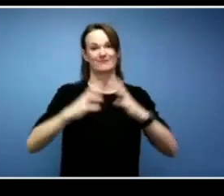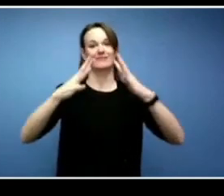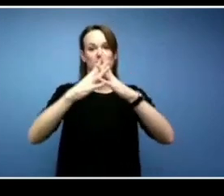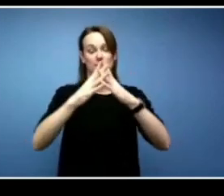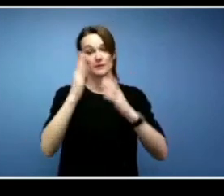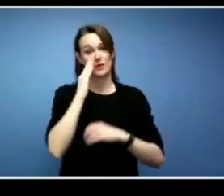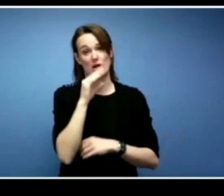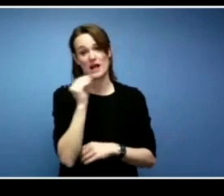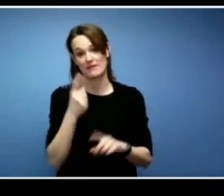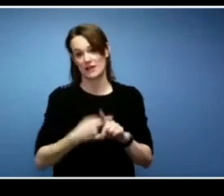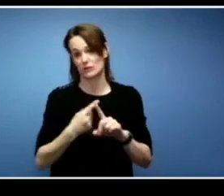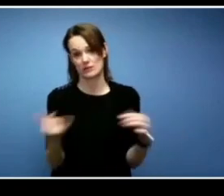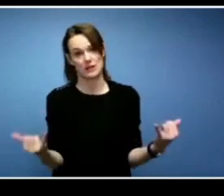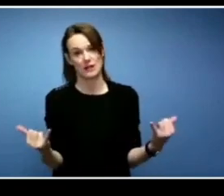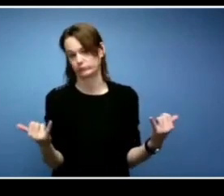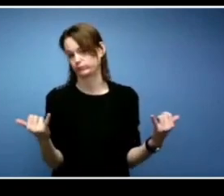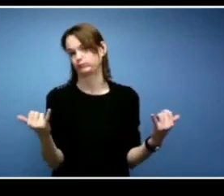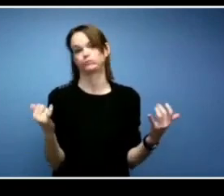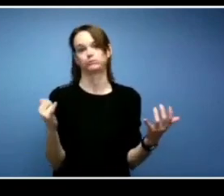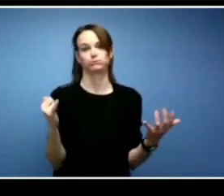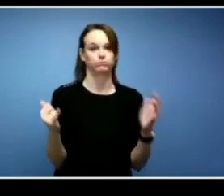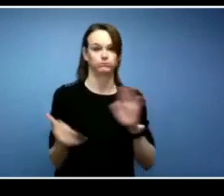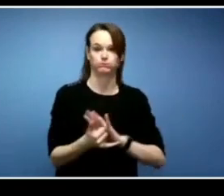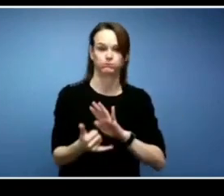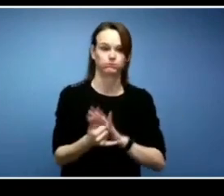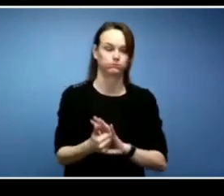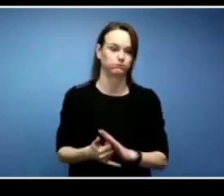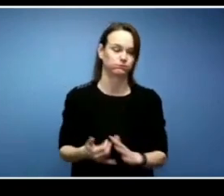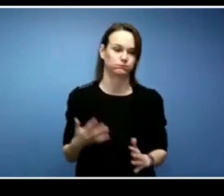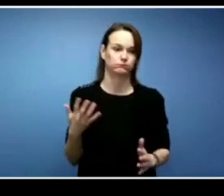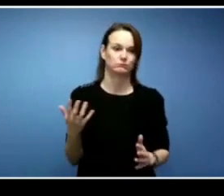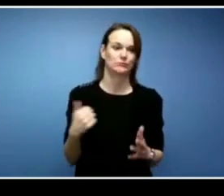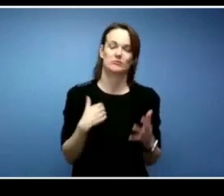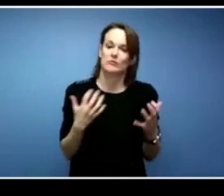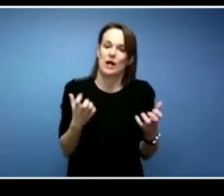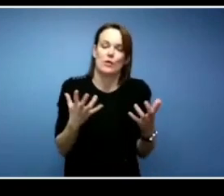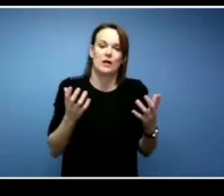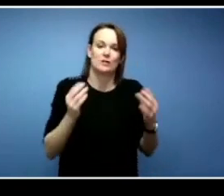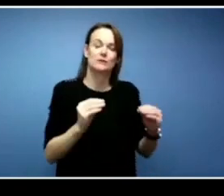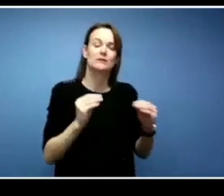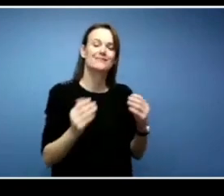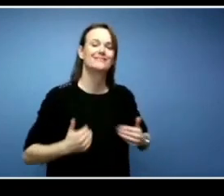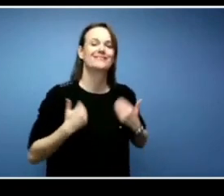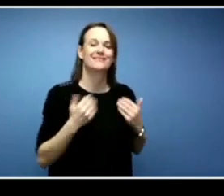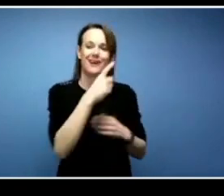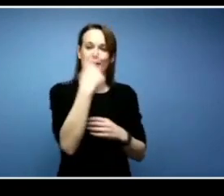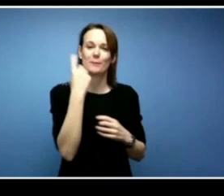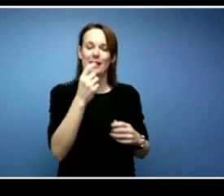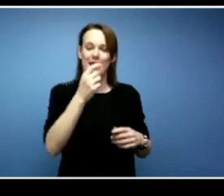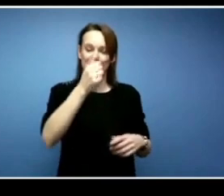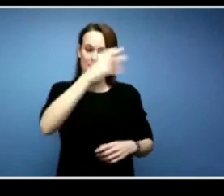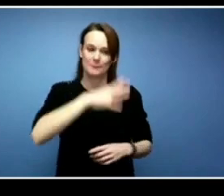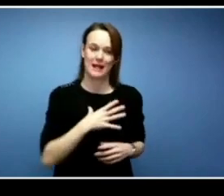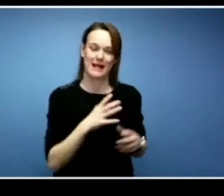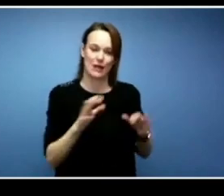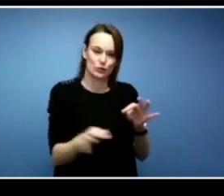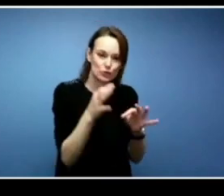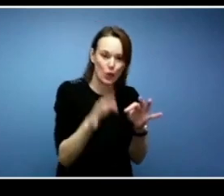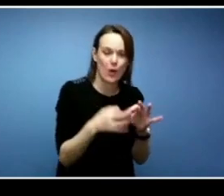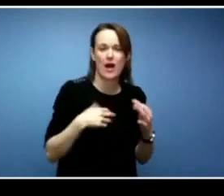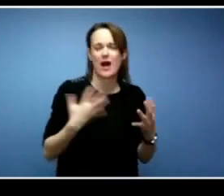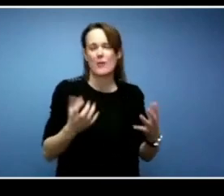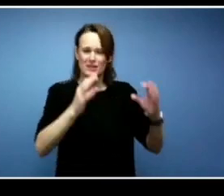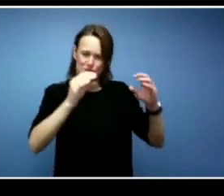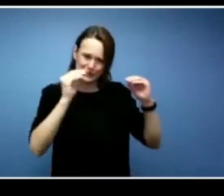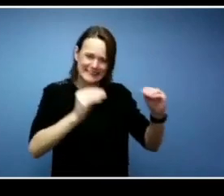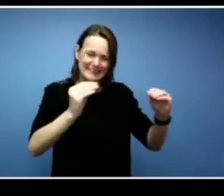rent is in Halifax right now, so and just create my own studio space. I want to give back. I want to teach young Black men how to sew. I want to teach young